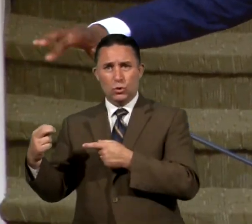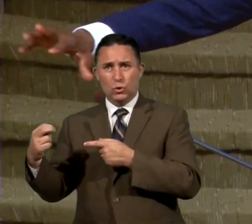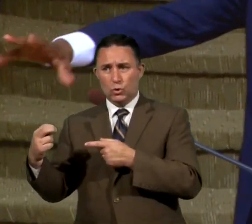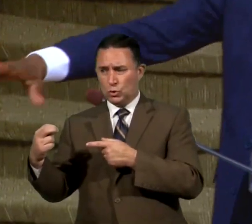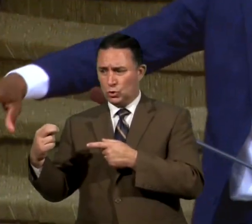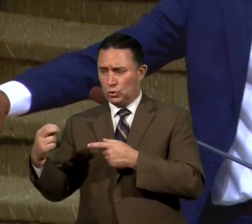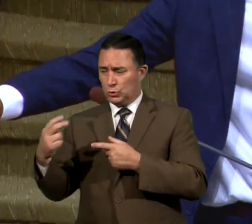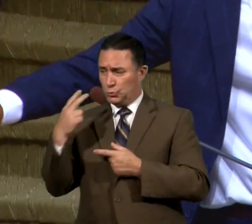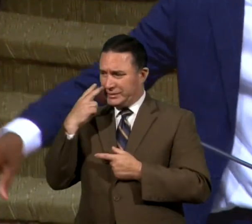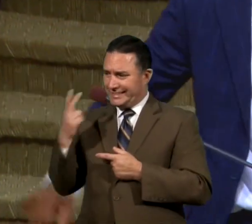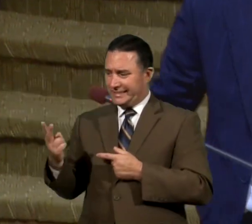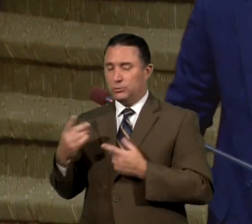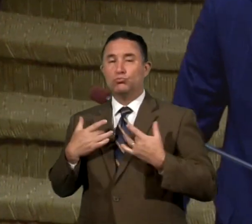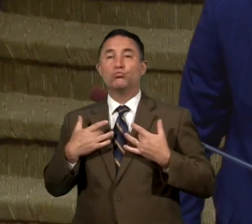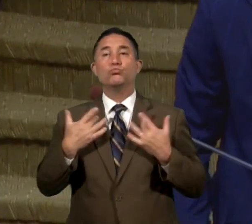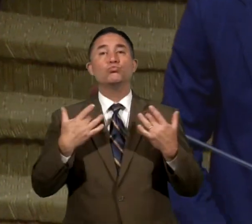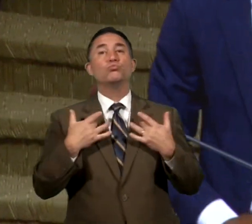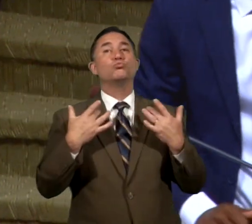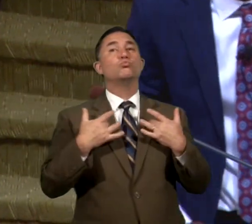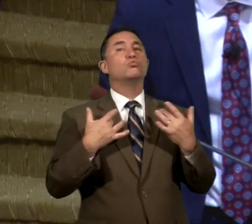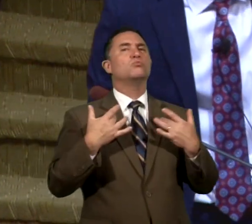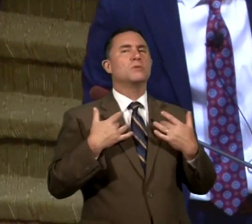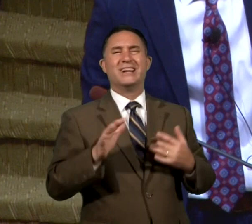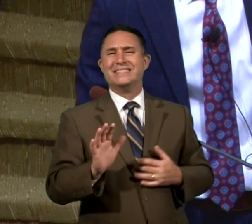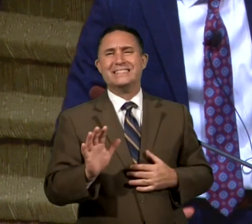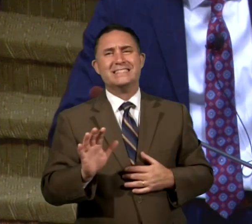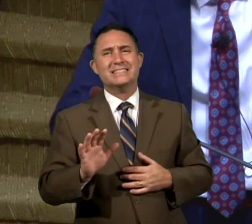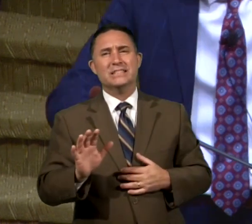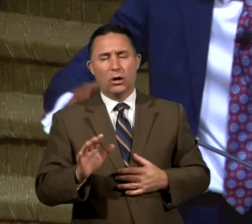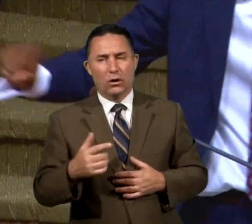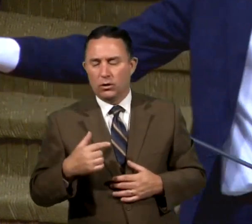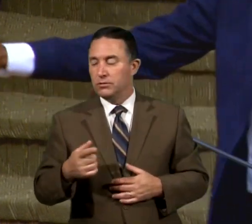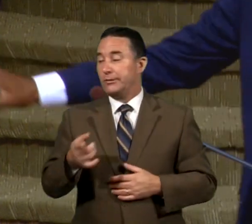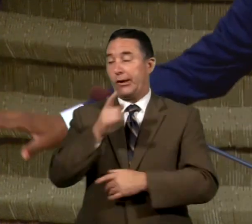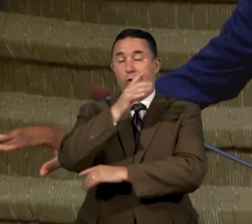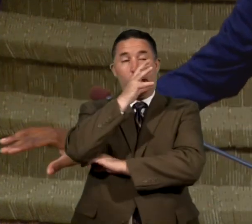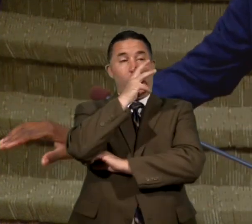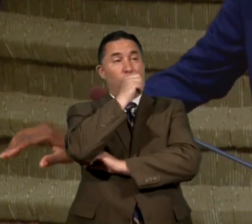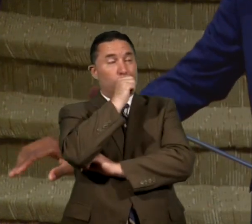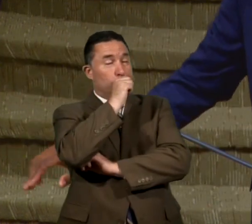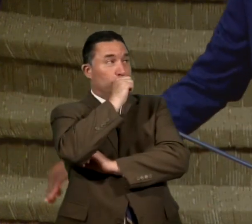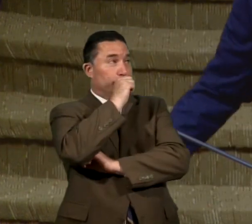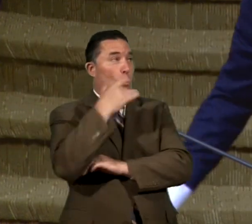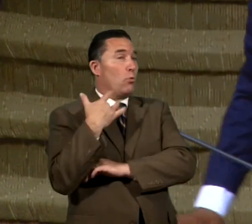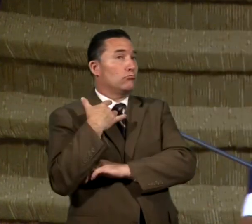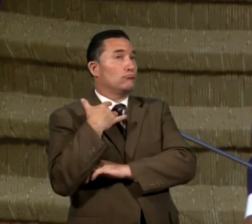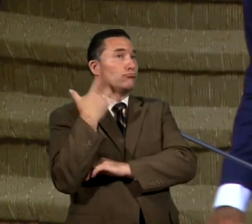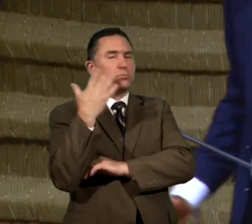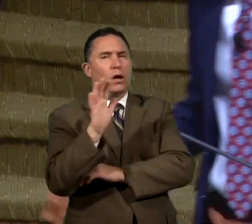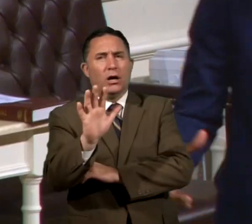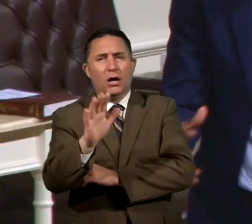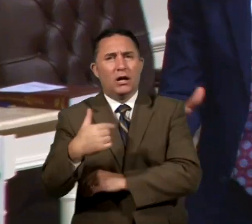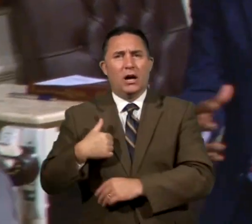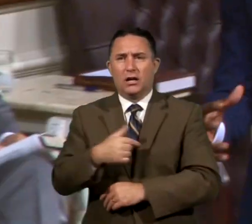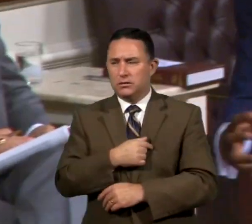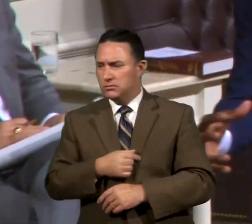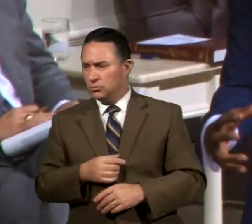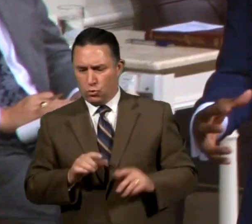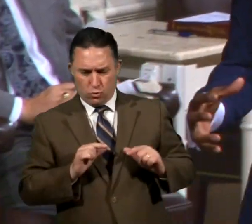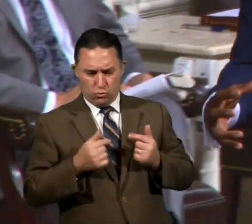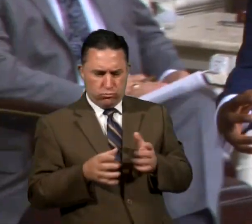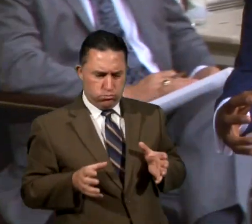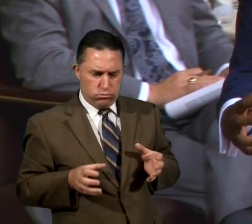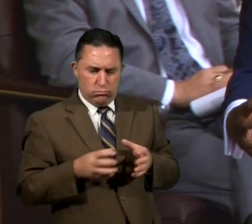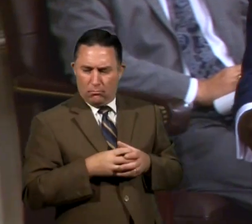and we can see it and we did nothing about it. We didn't say a word about it. Let us not get together in our